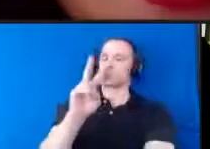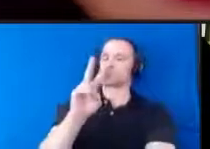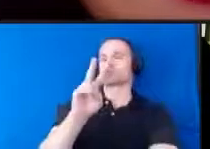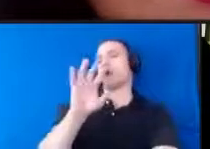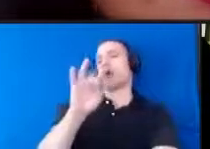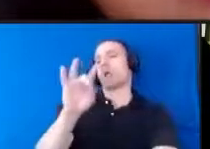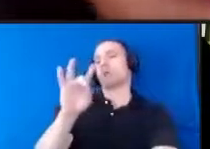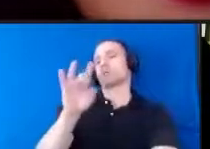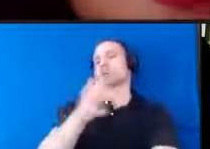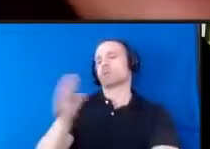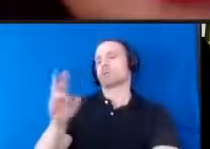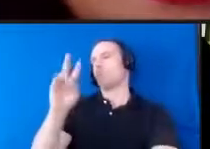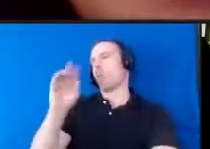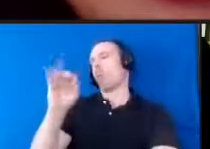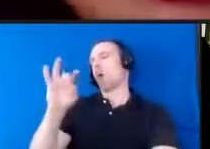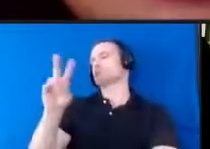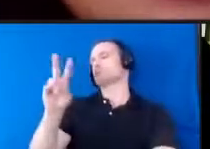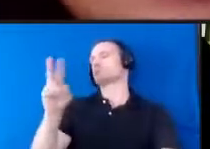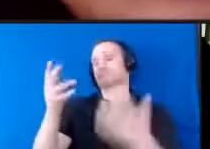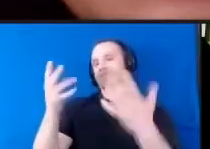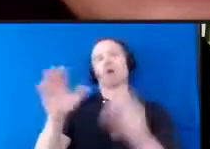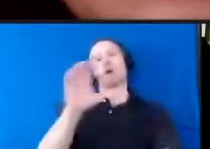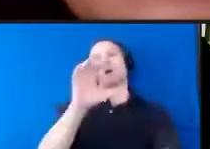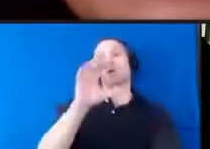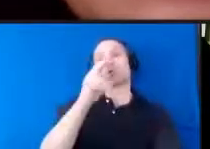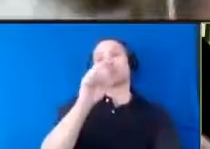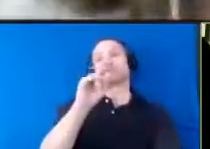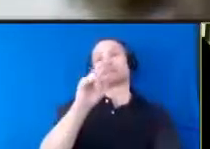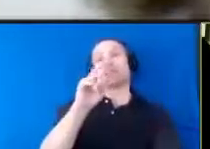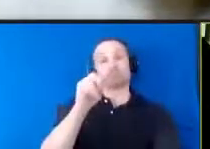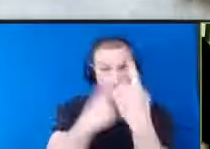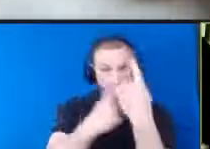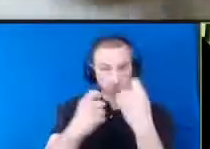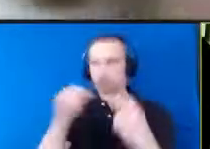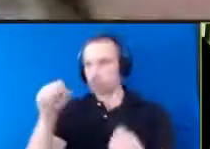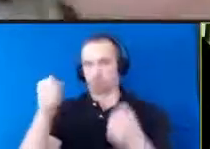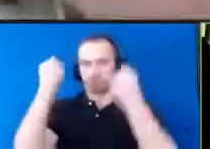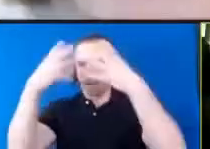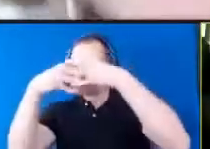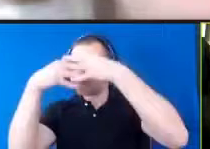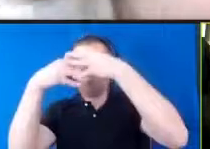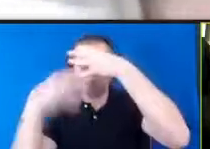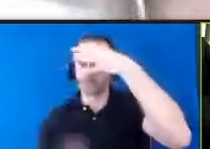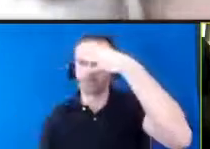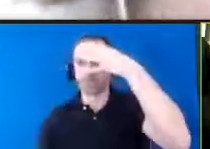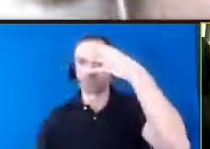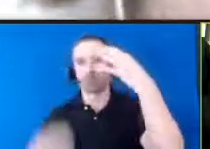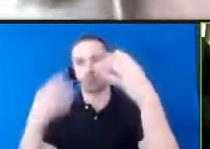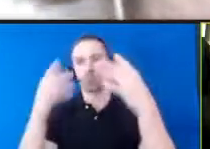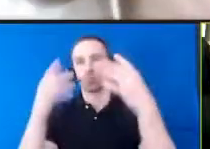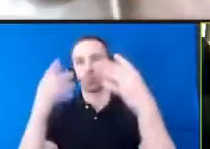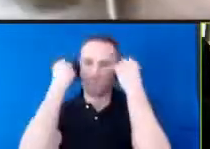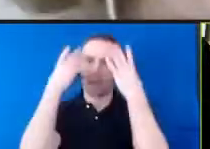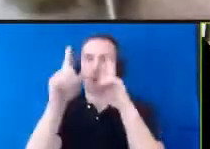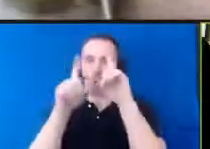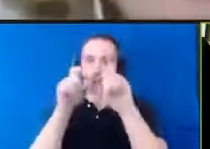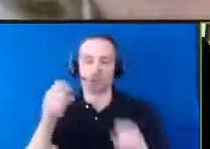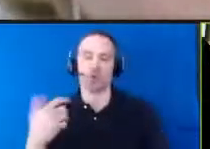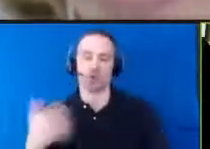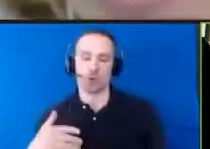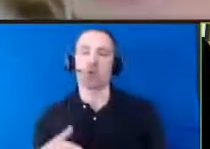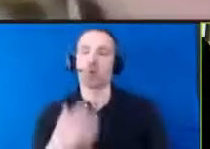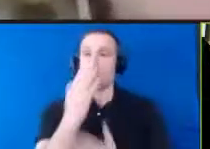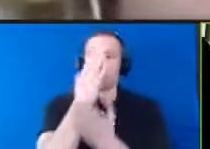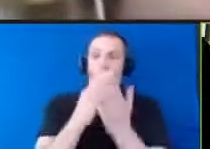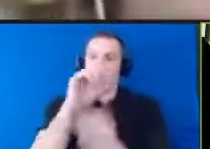313-288-2082. Christine, do we have any questions? We do. They're rolling in. So, Go and for it. some questions actually